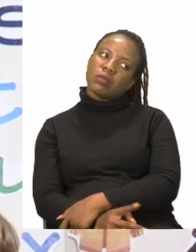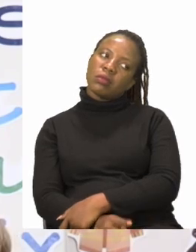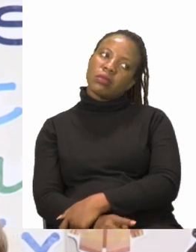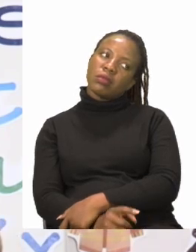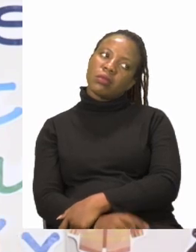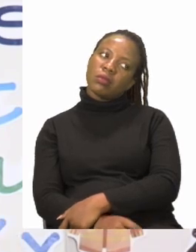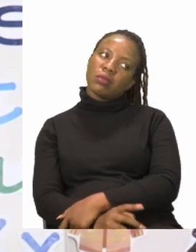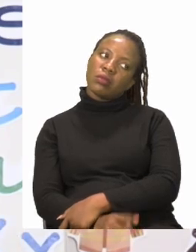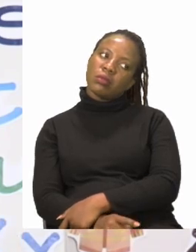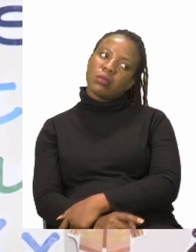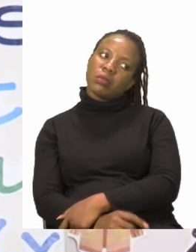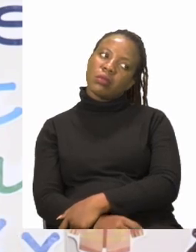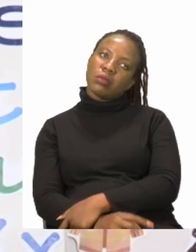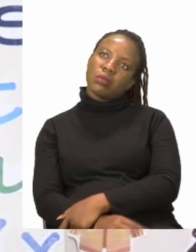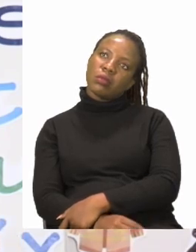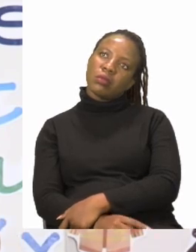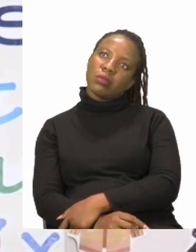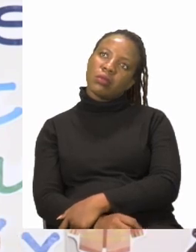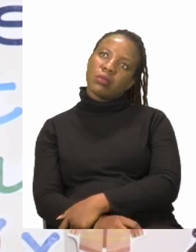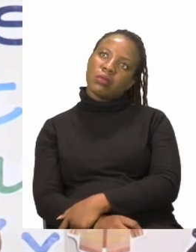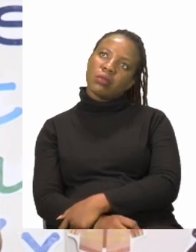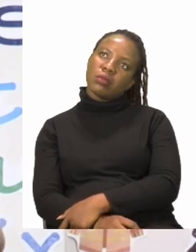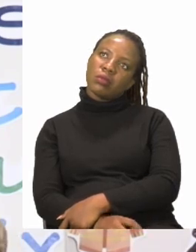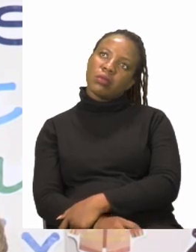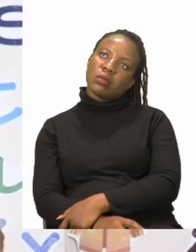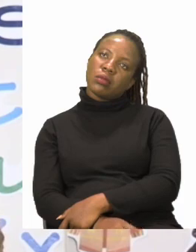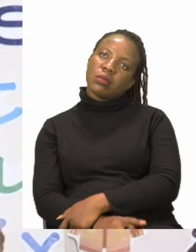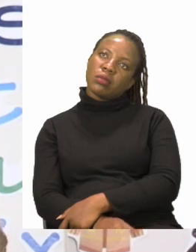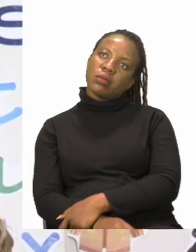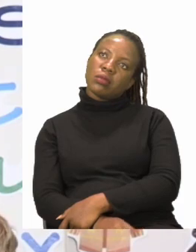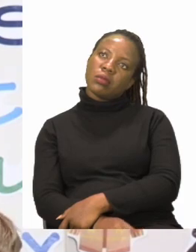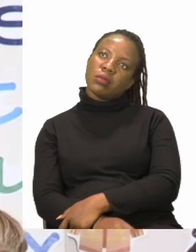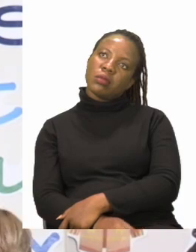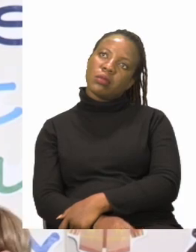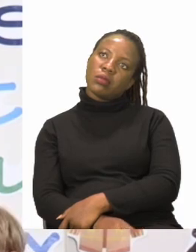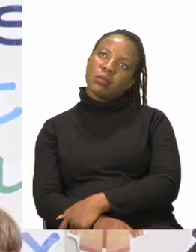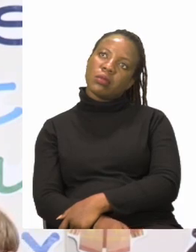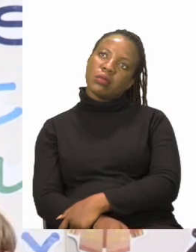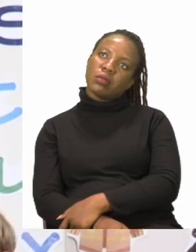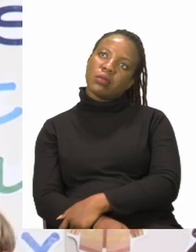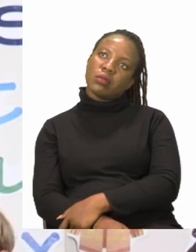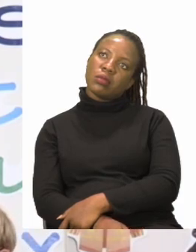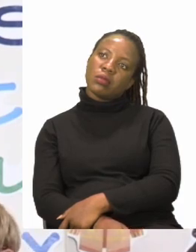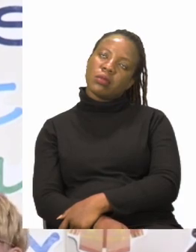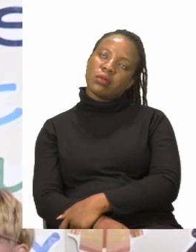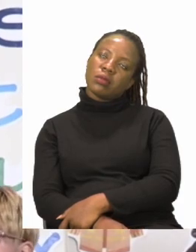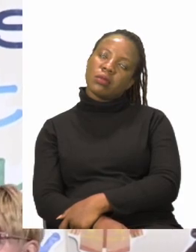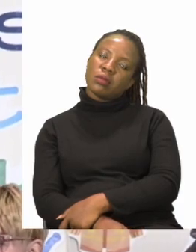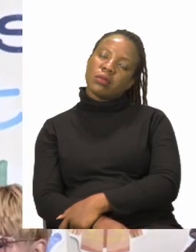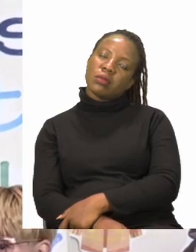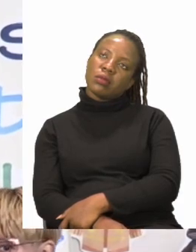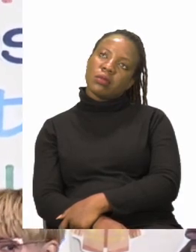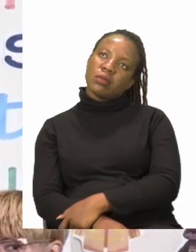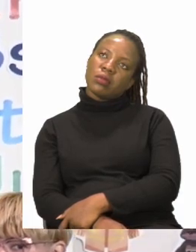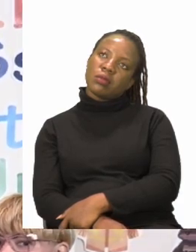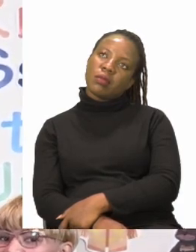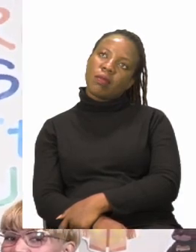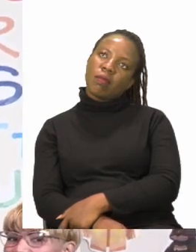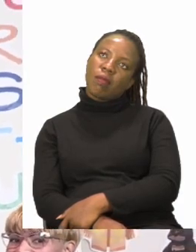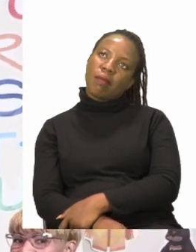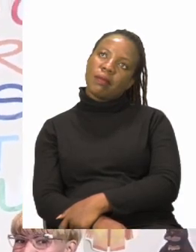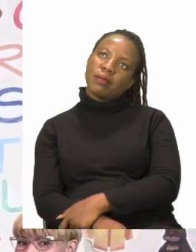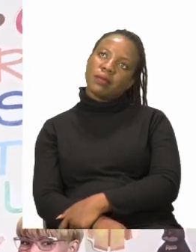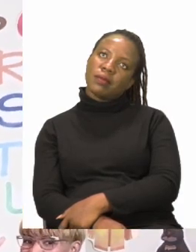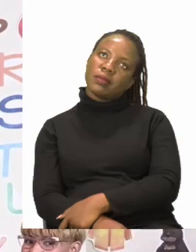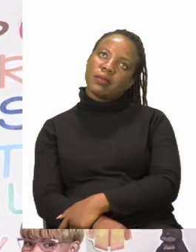Garden, so we have 2 syllables. Okay, like I said earlier, if you are not sure,